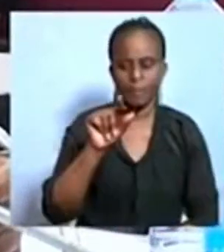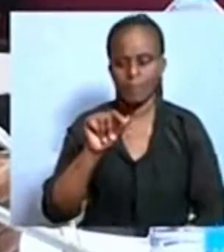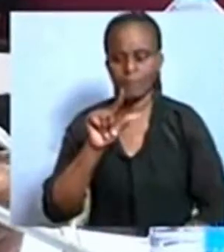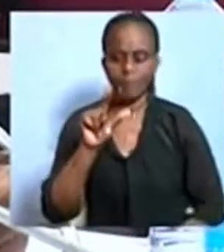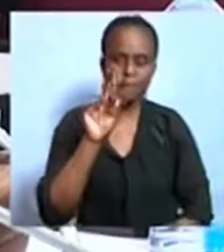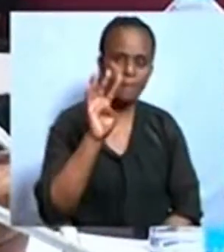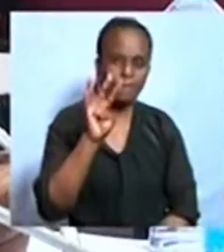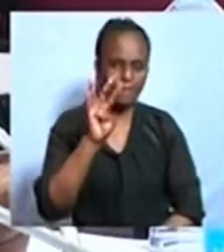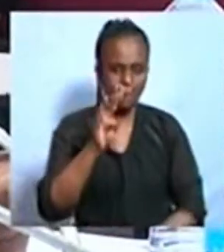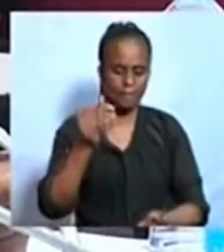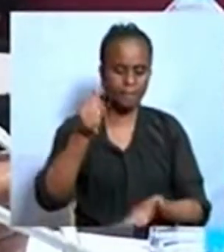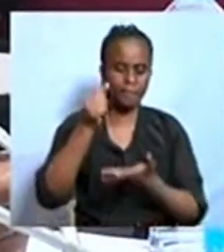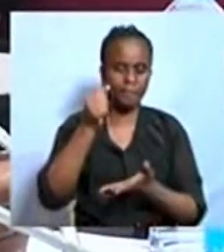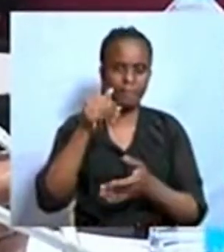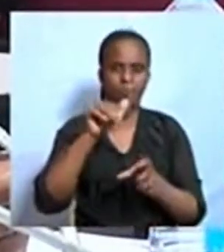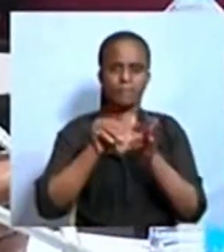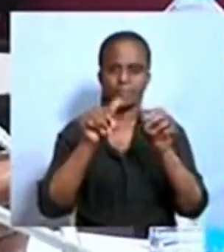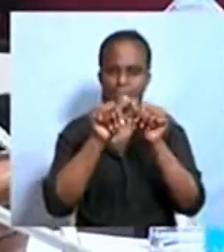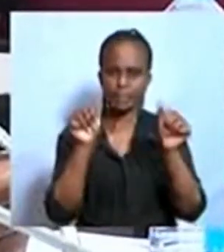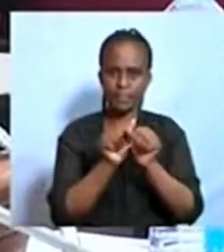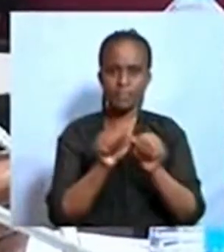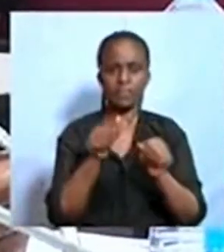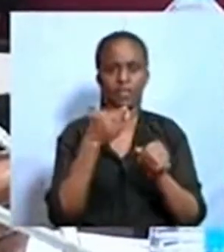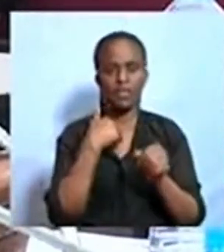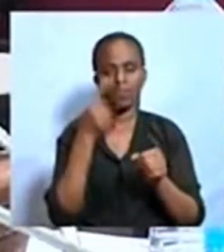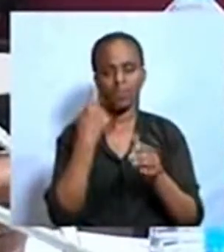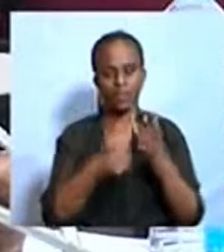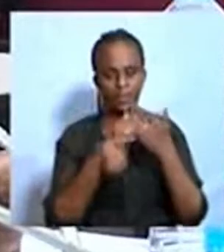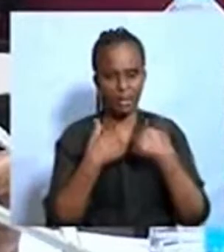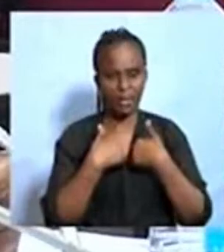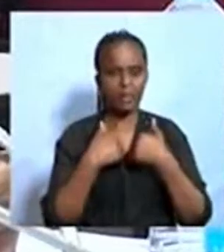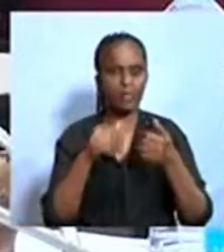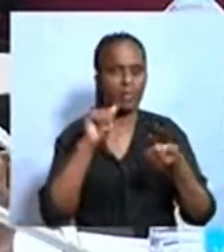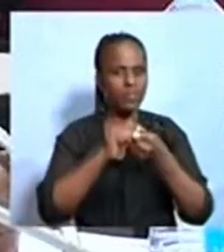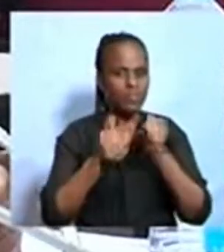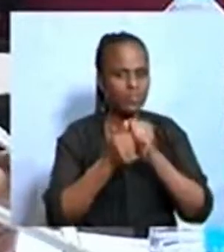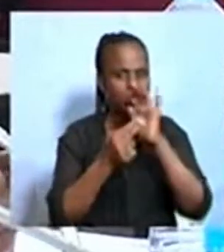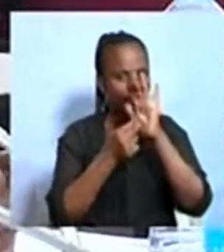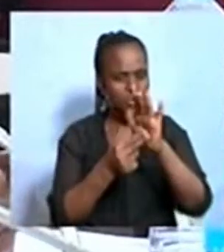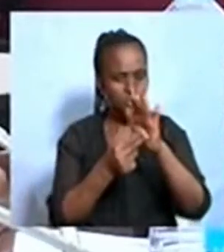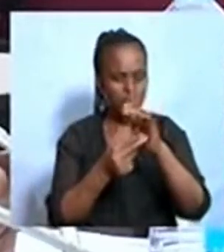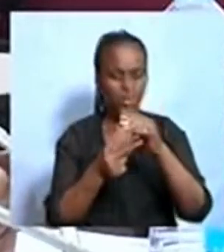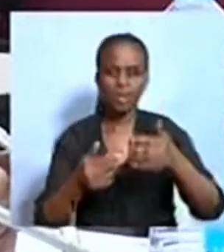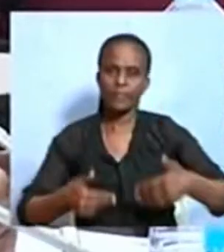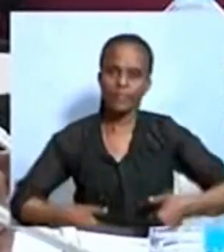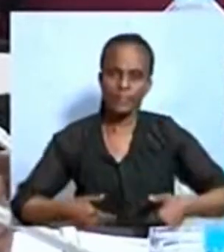budget on those particular areas has fallen short of demonstrating adolescent health as